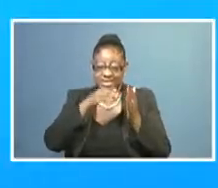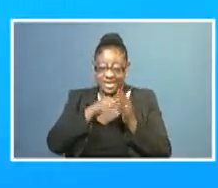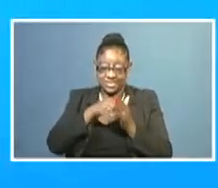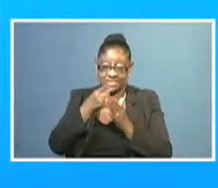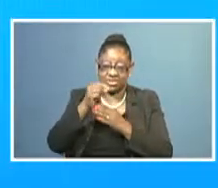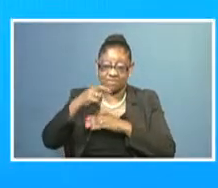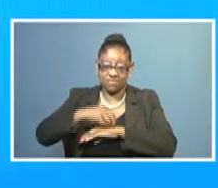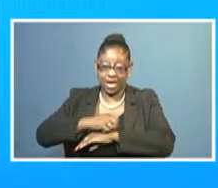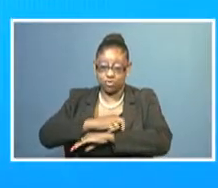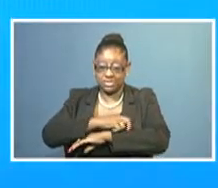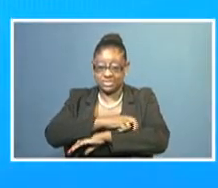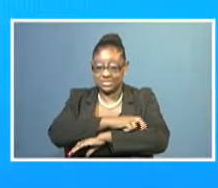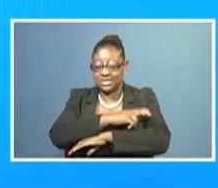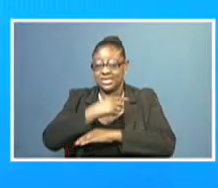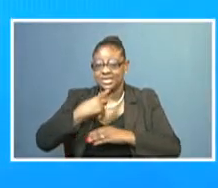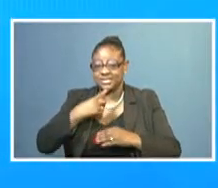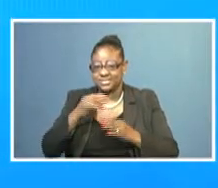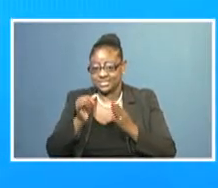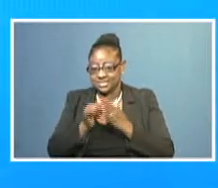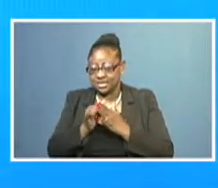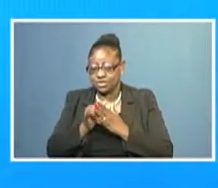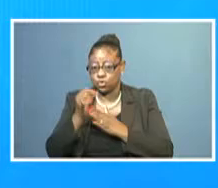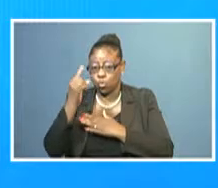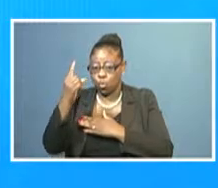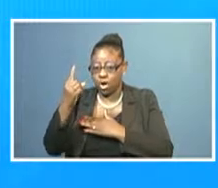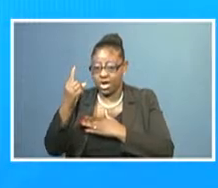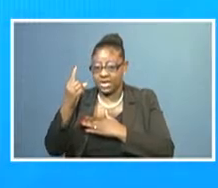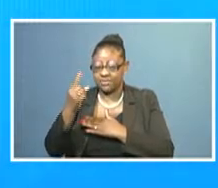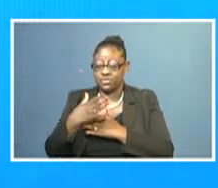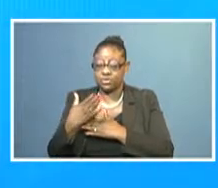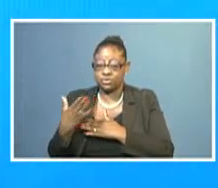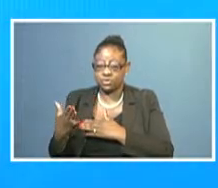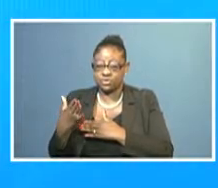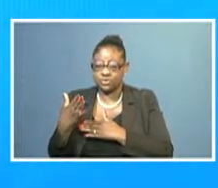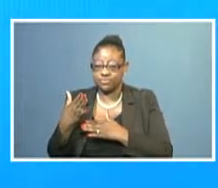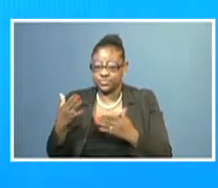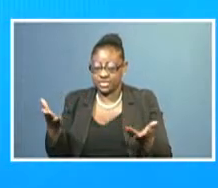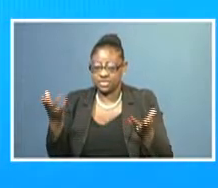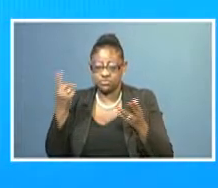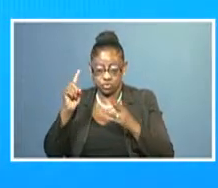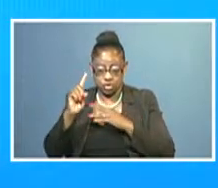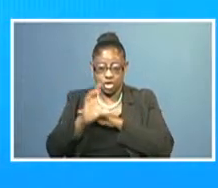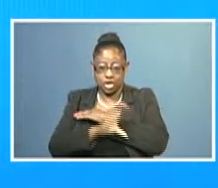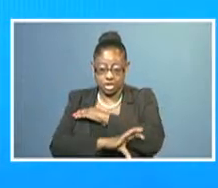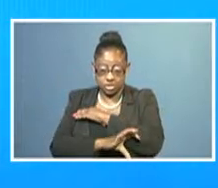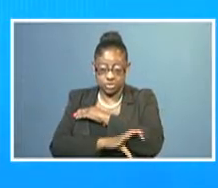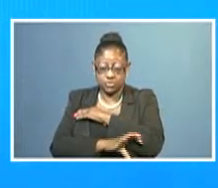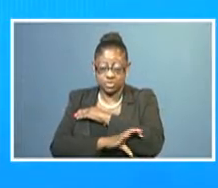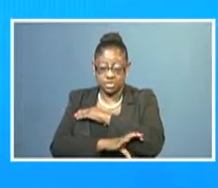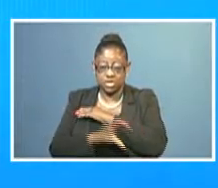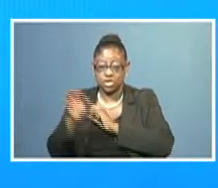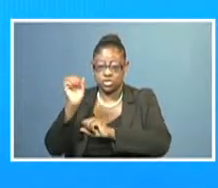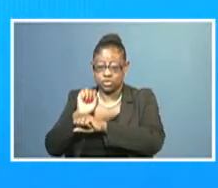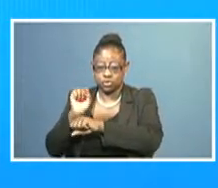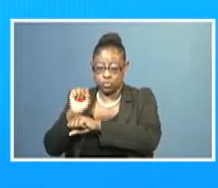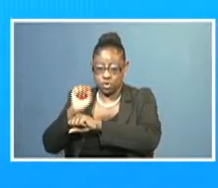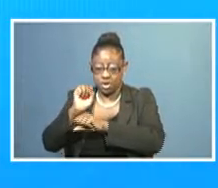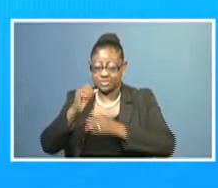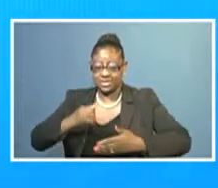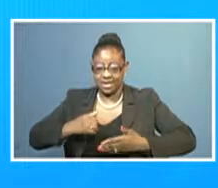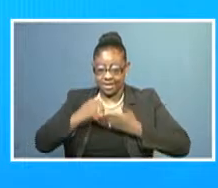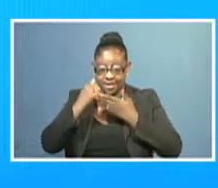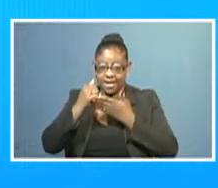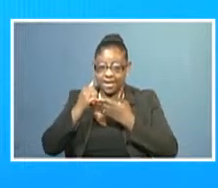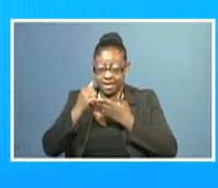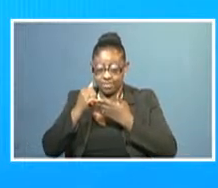virus. Vaccination is one of the greatest tools for any country to work its way out